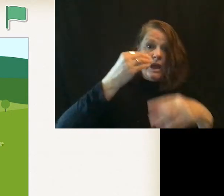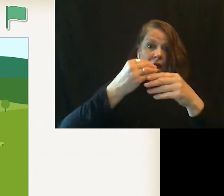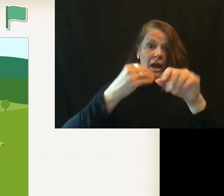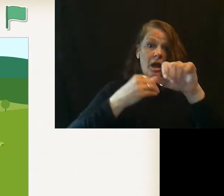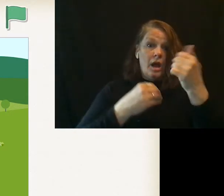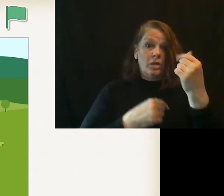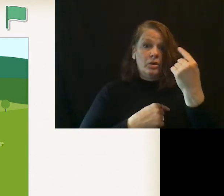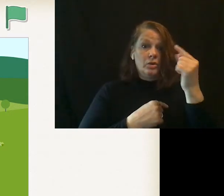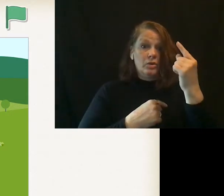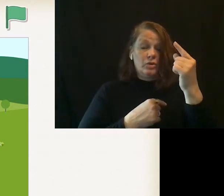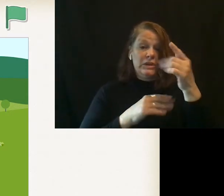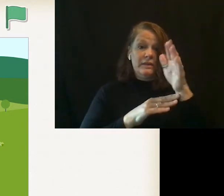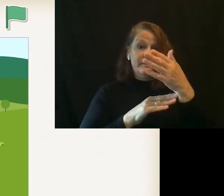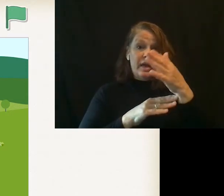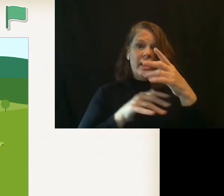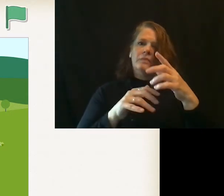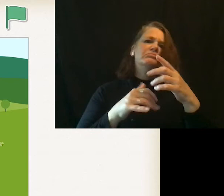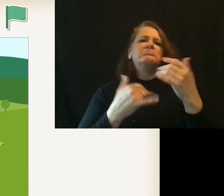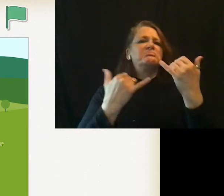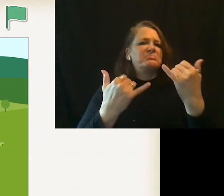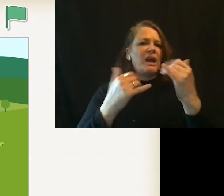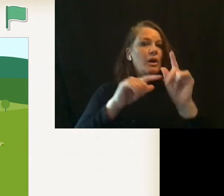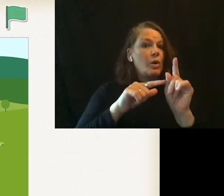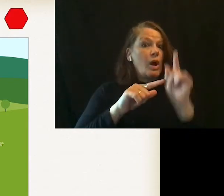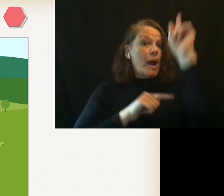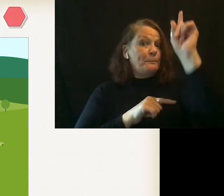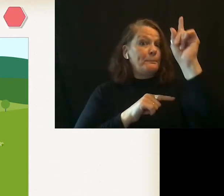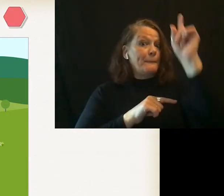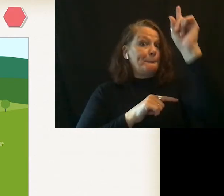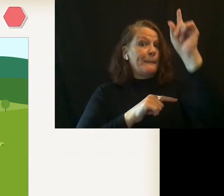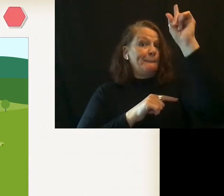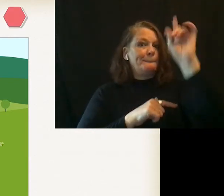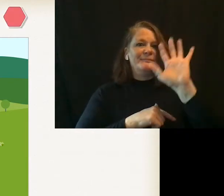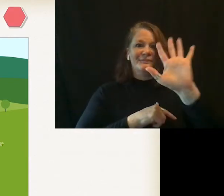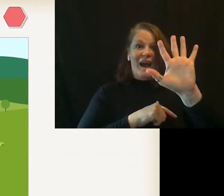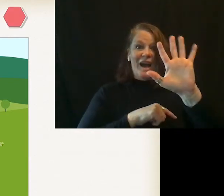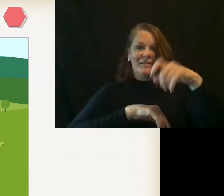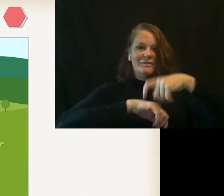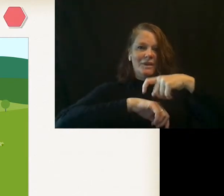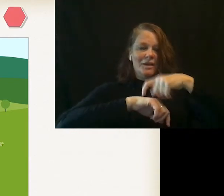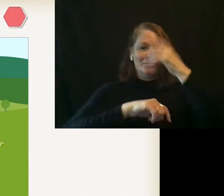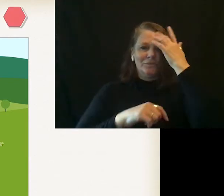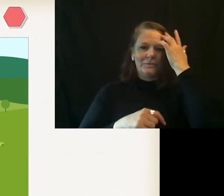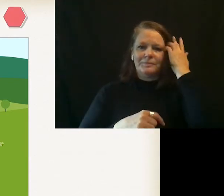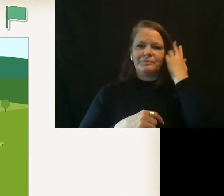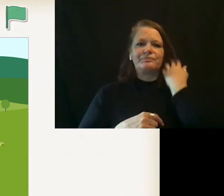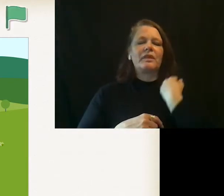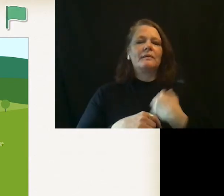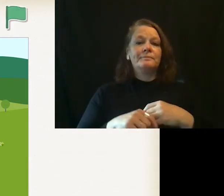flag, and this time we're going to have it go up. Let's have it go up 5.